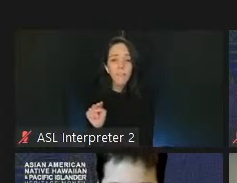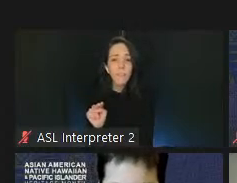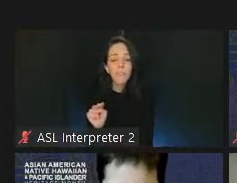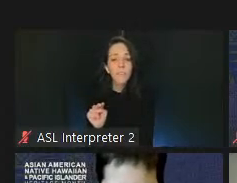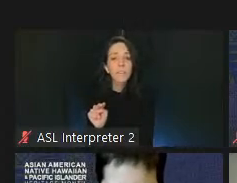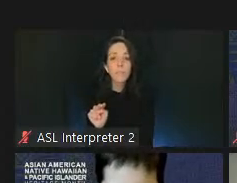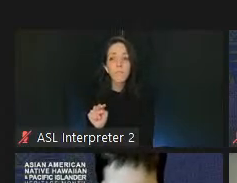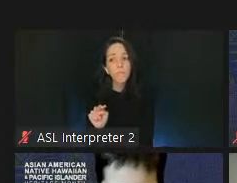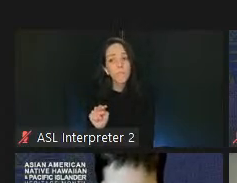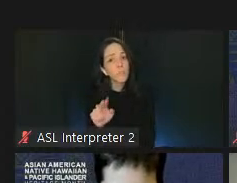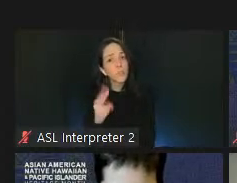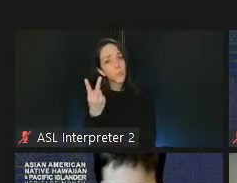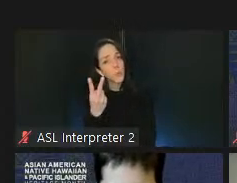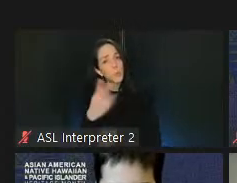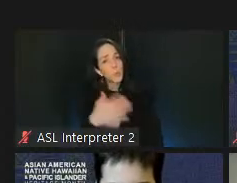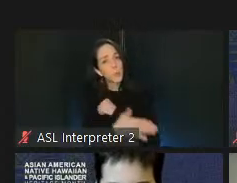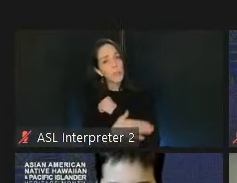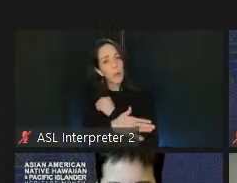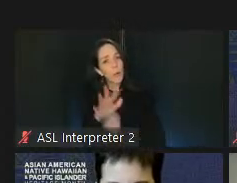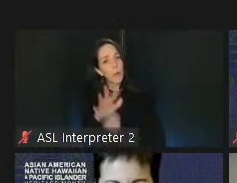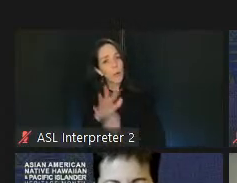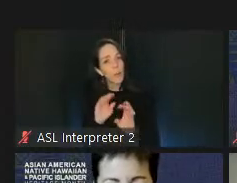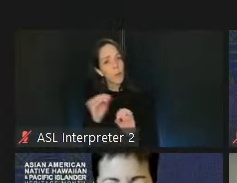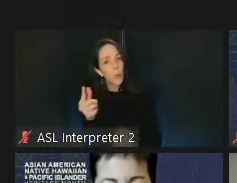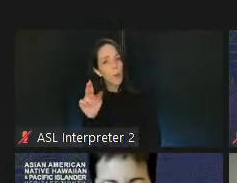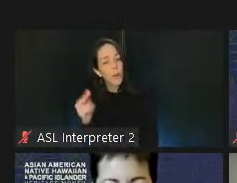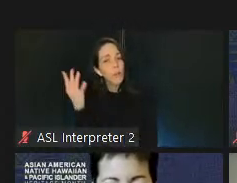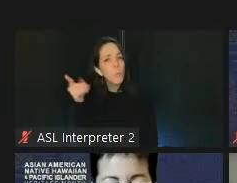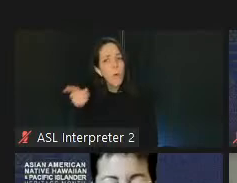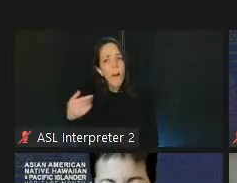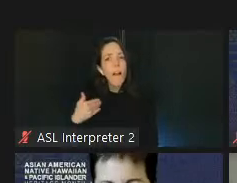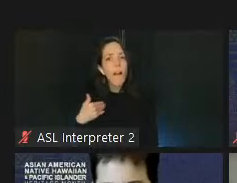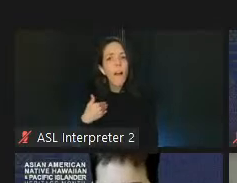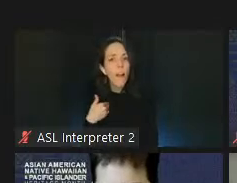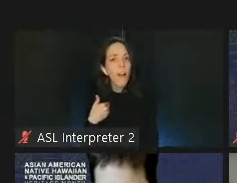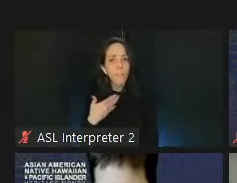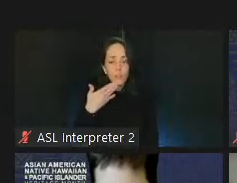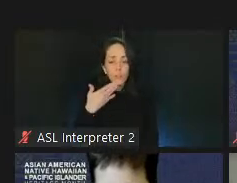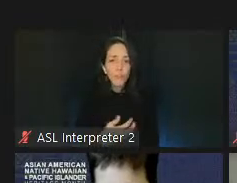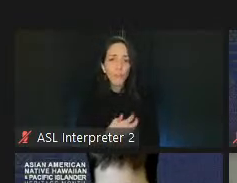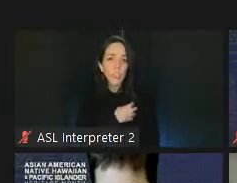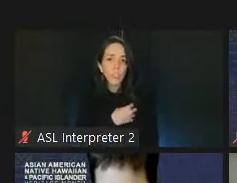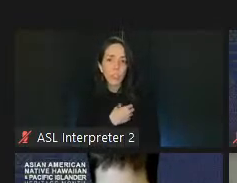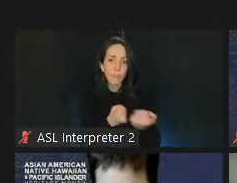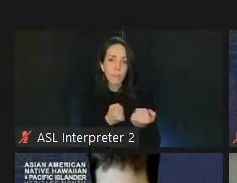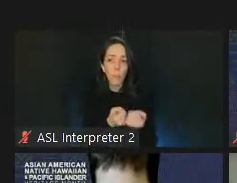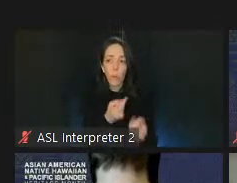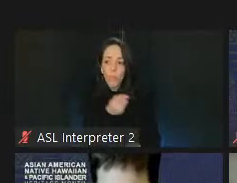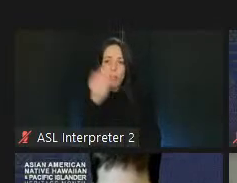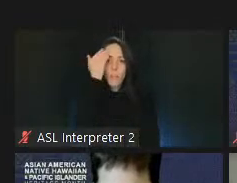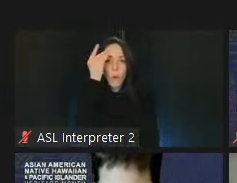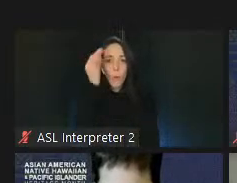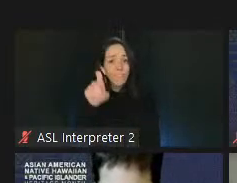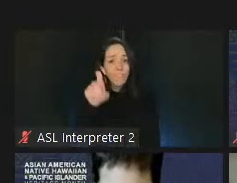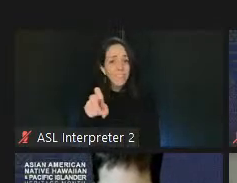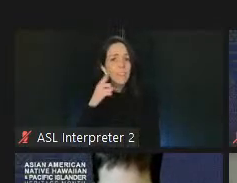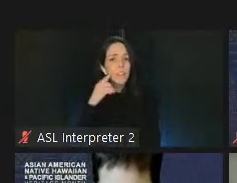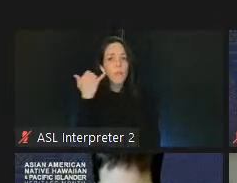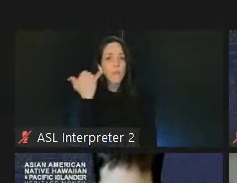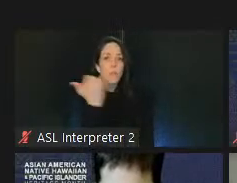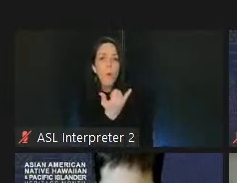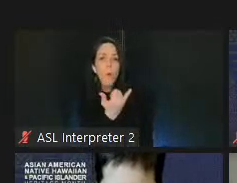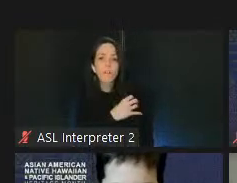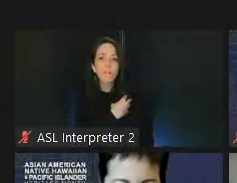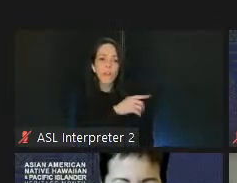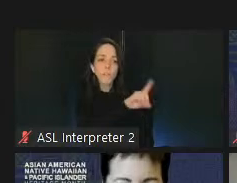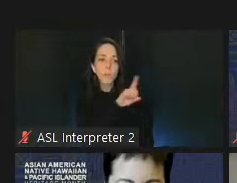that. And the reason that they don't is because they have robust sheriff support. They know if they need to, that the sheriff will be there to respond.